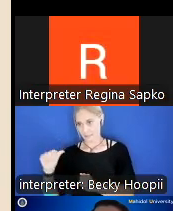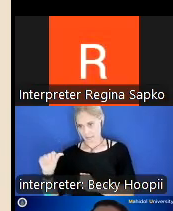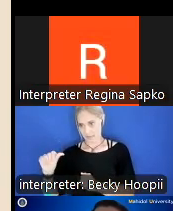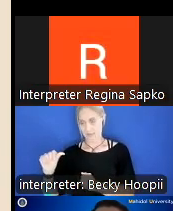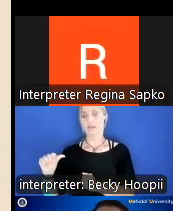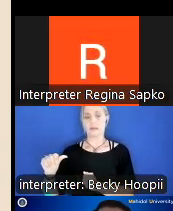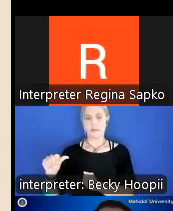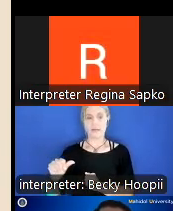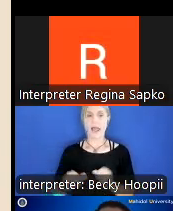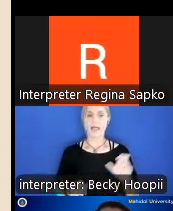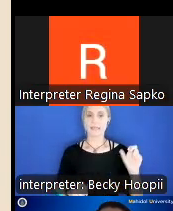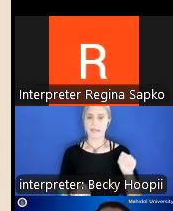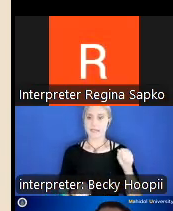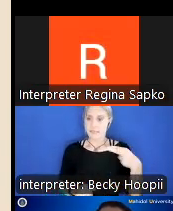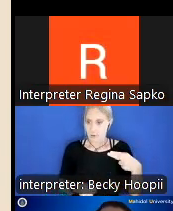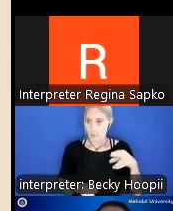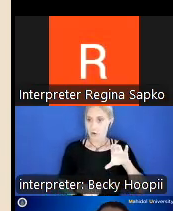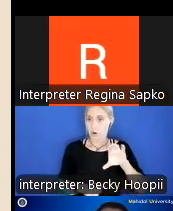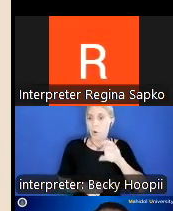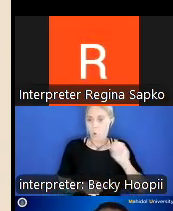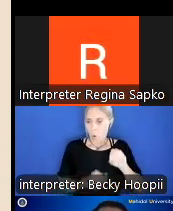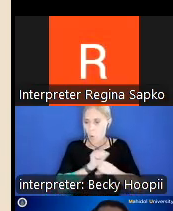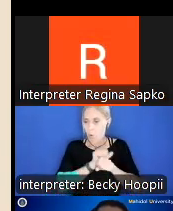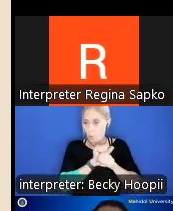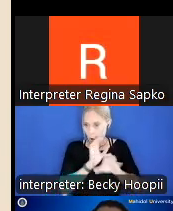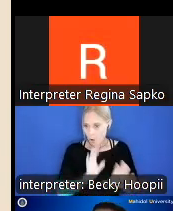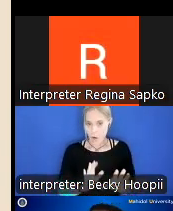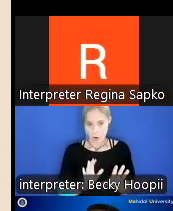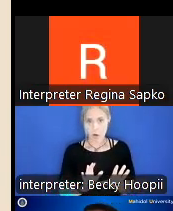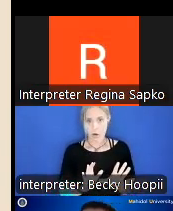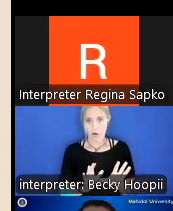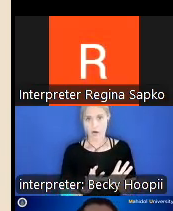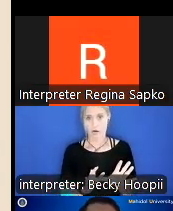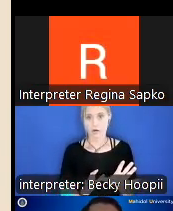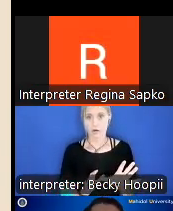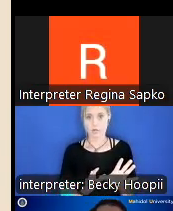stakeholder or co-worker and environments.